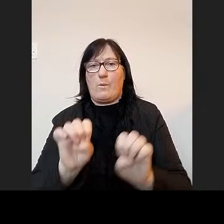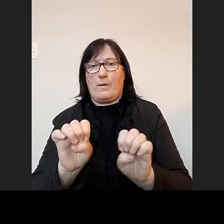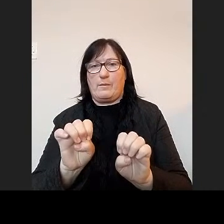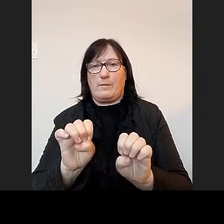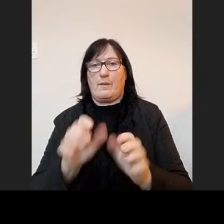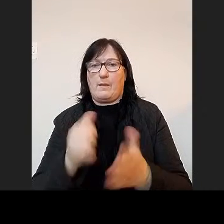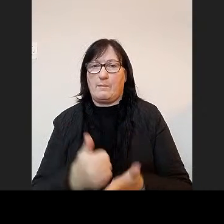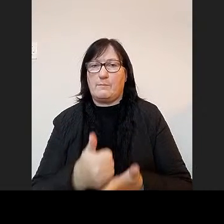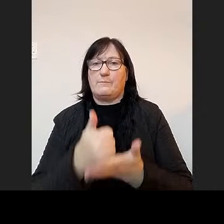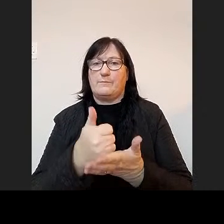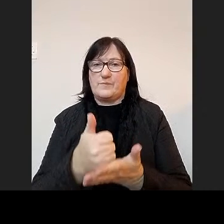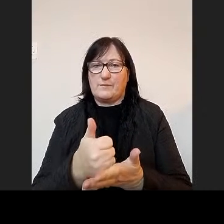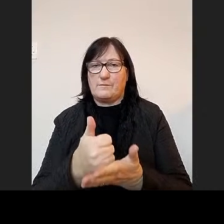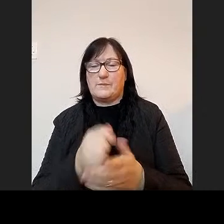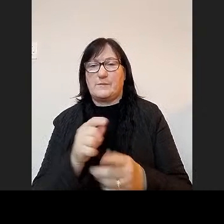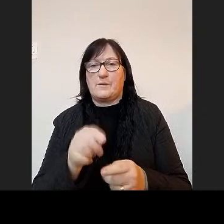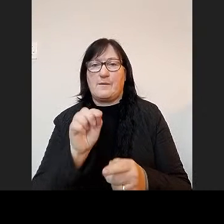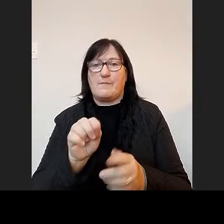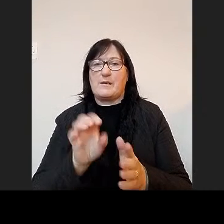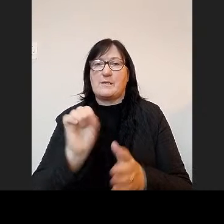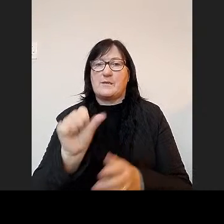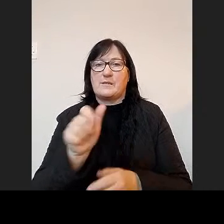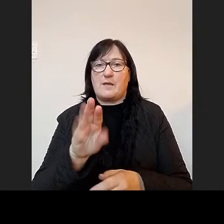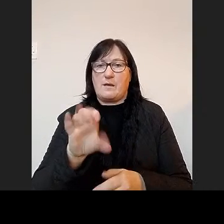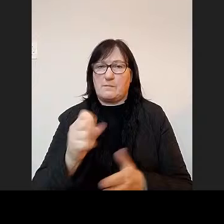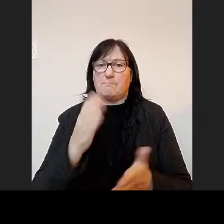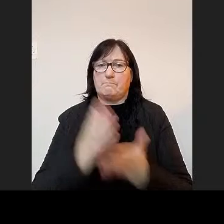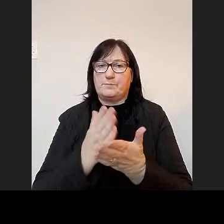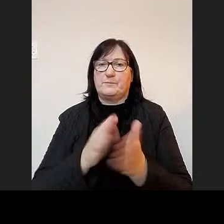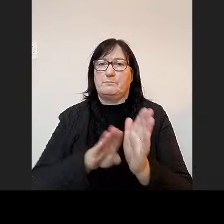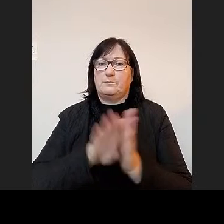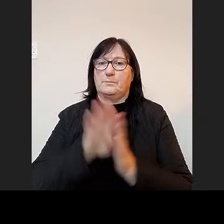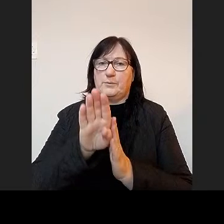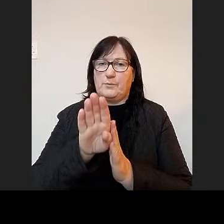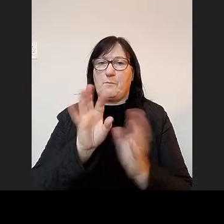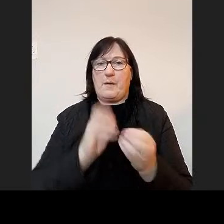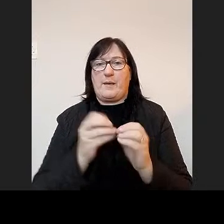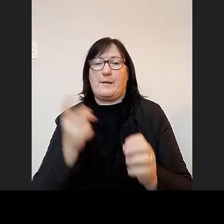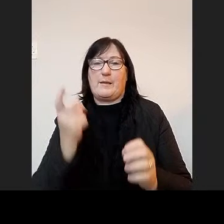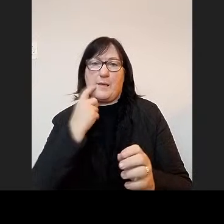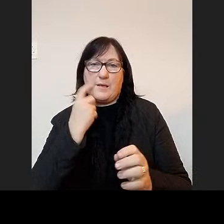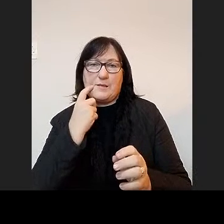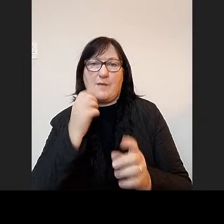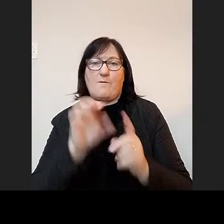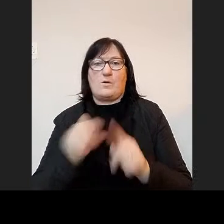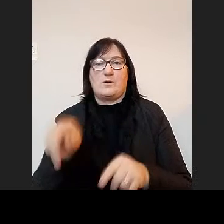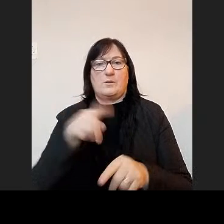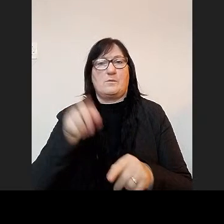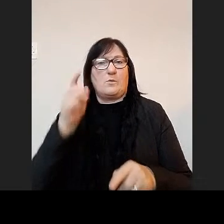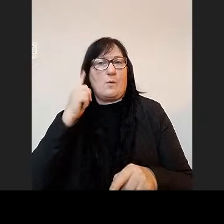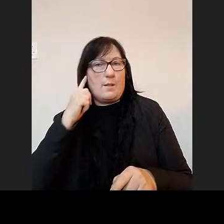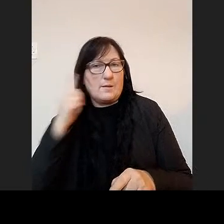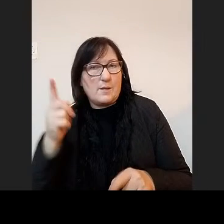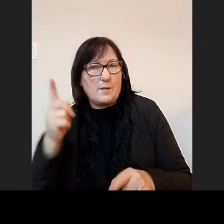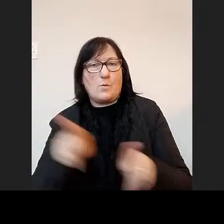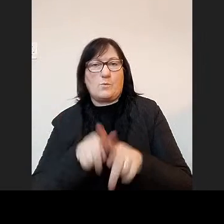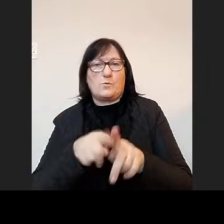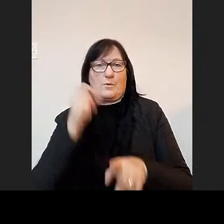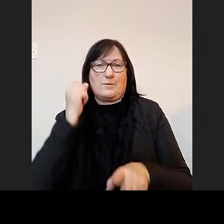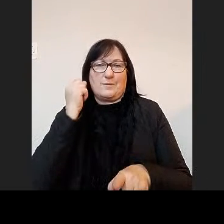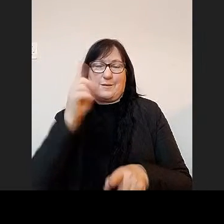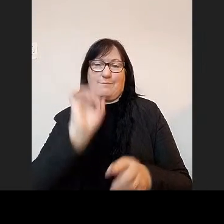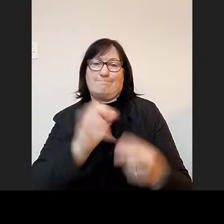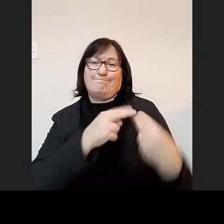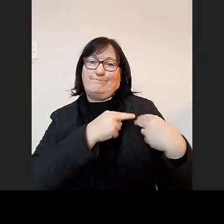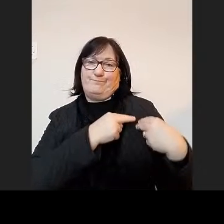improving in making it easy for industries in this space to comply and understand obligations.